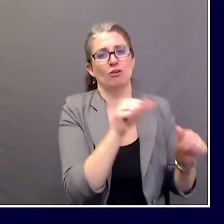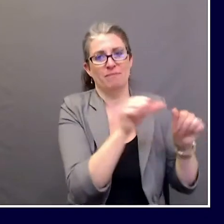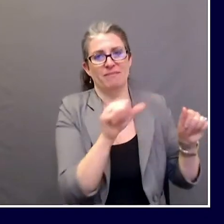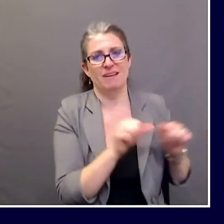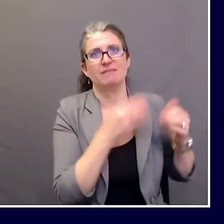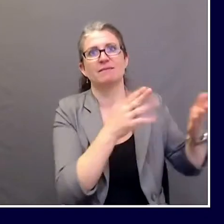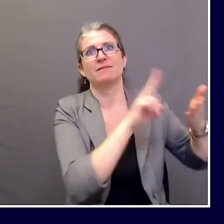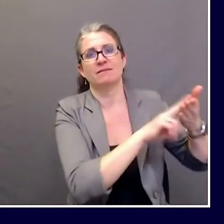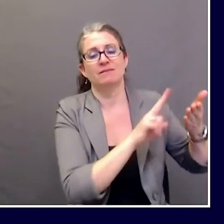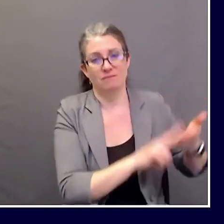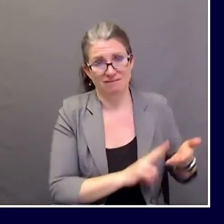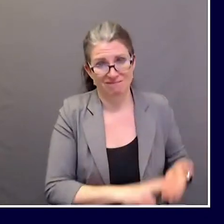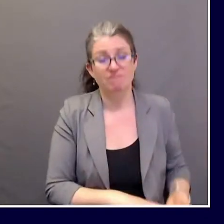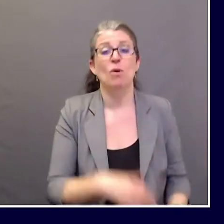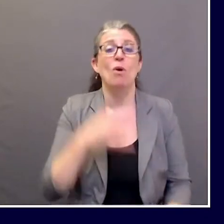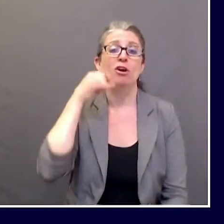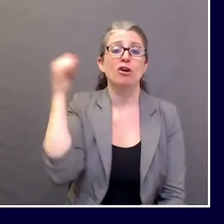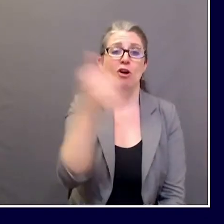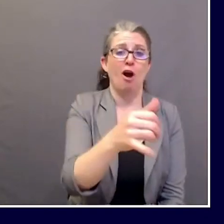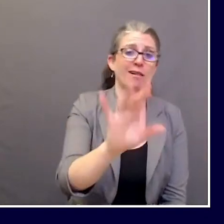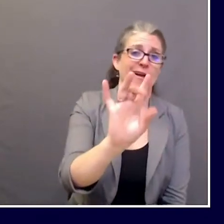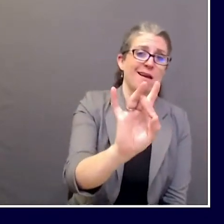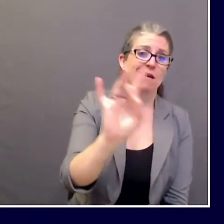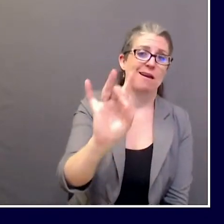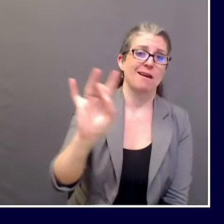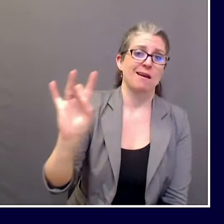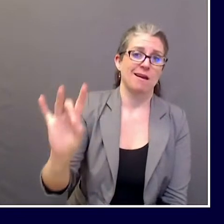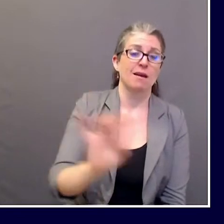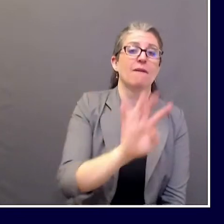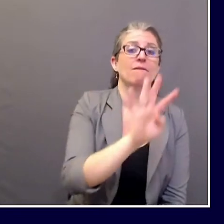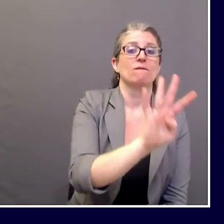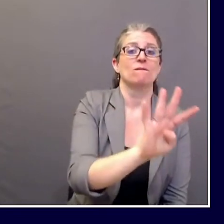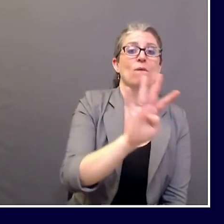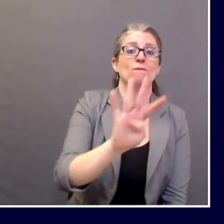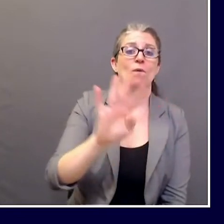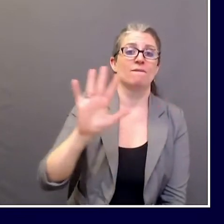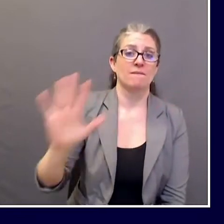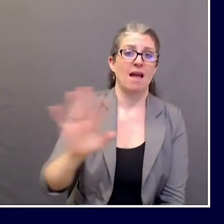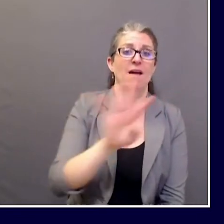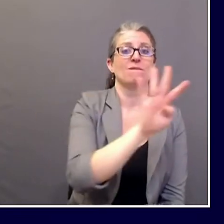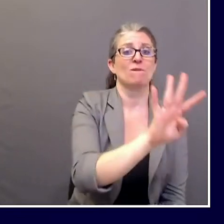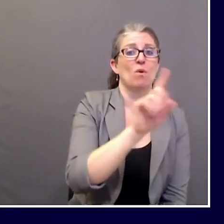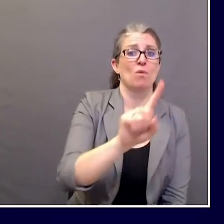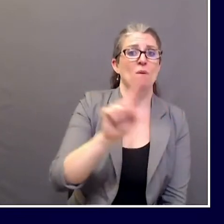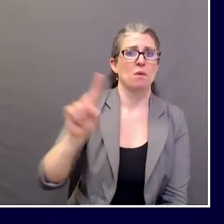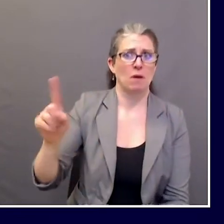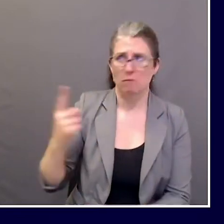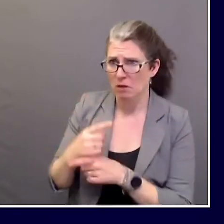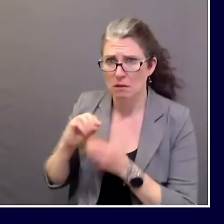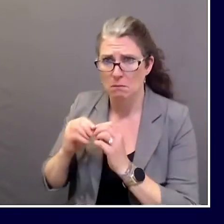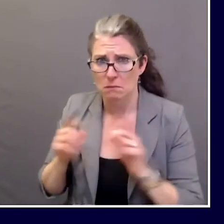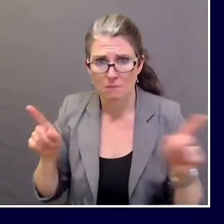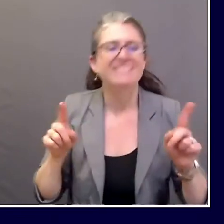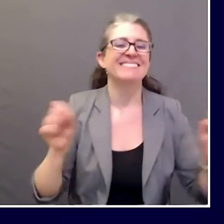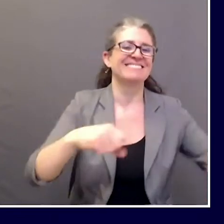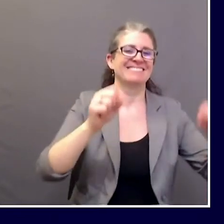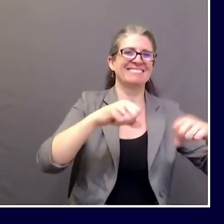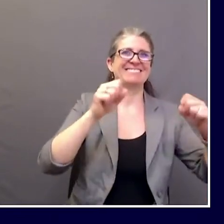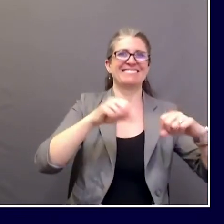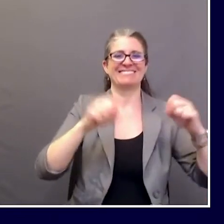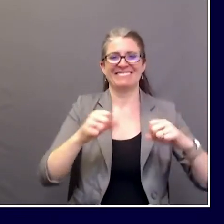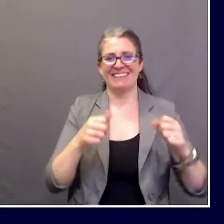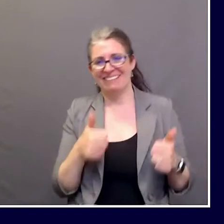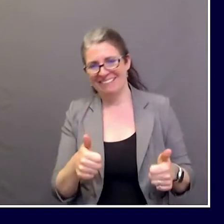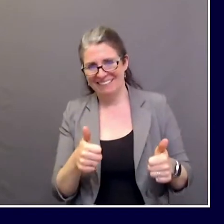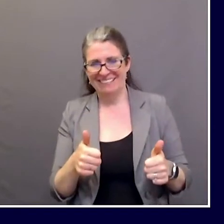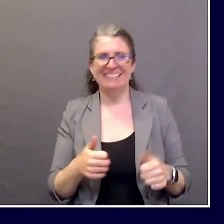1-888-445-4111 number. And Governor Mills should correct me if I got that wrong, to make sure that you see if there are other appointments available, because